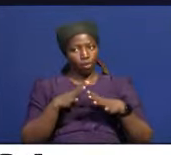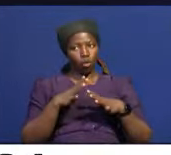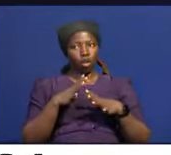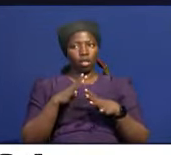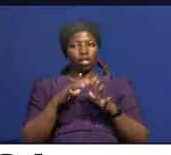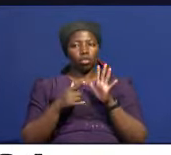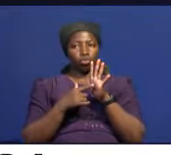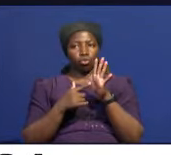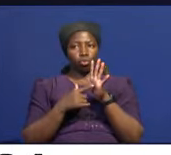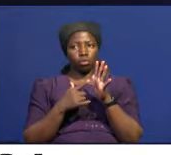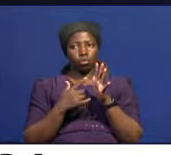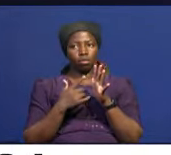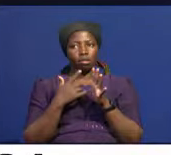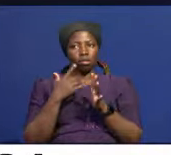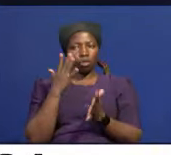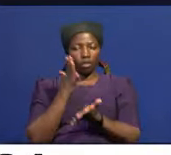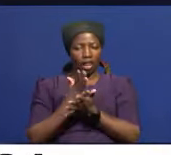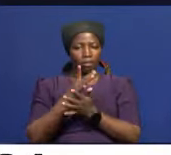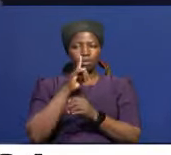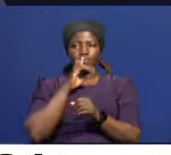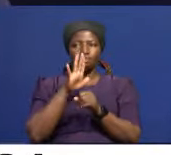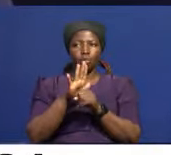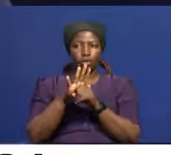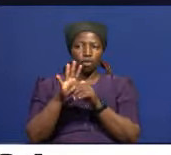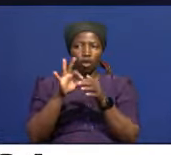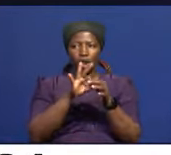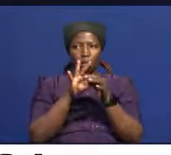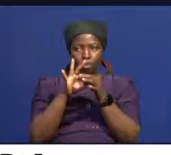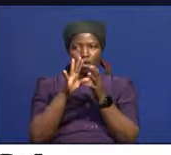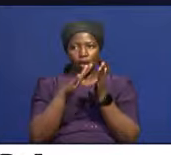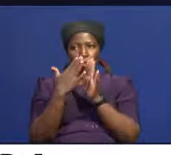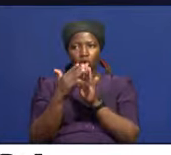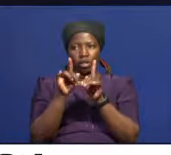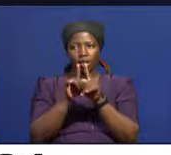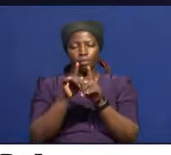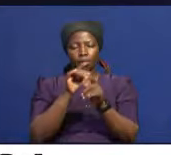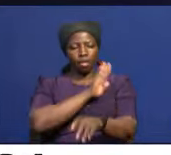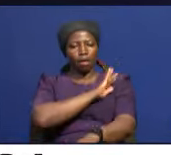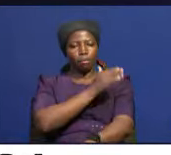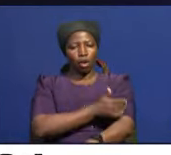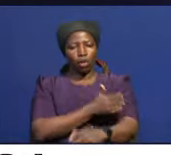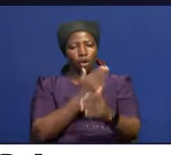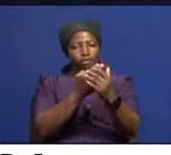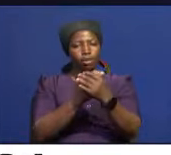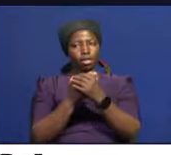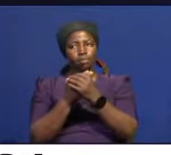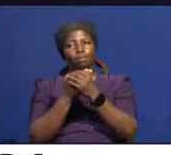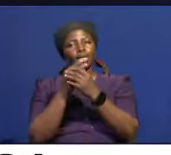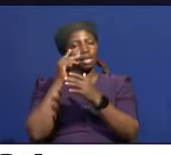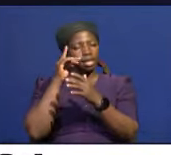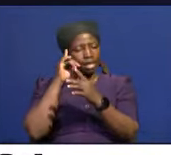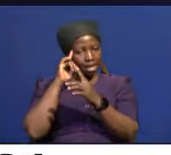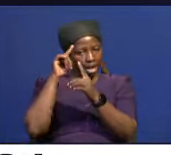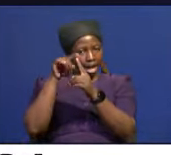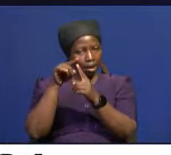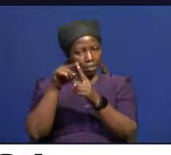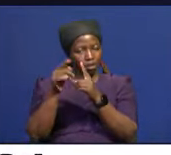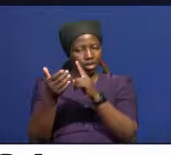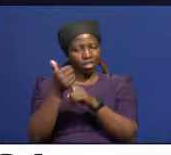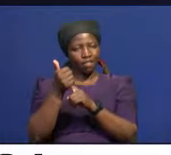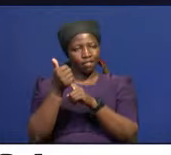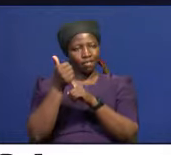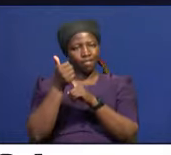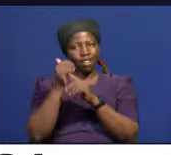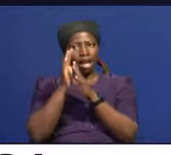our collaborative approach and the power of partnership in achieving ambitious goals. As